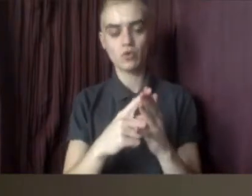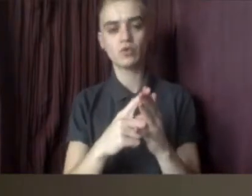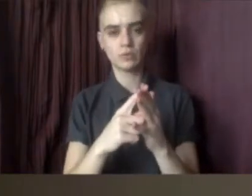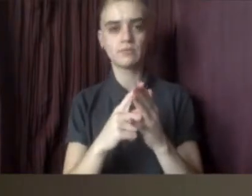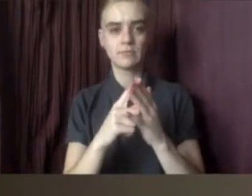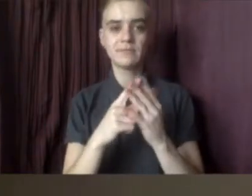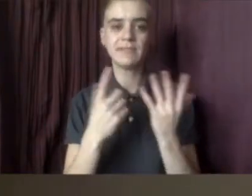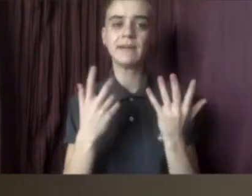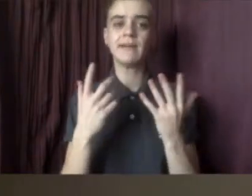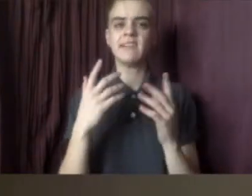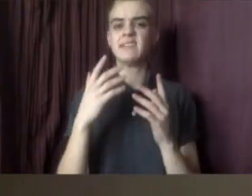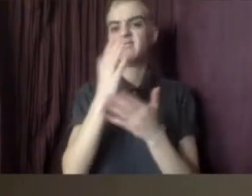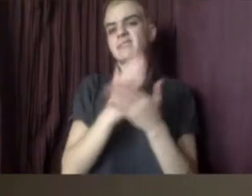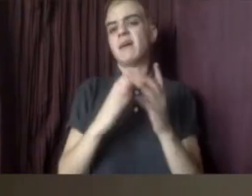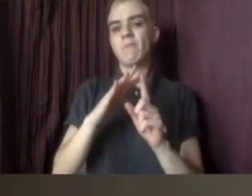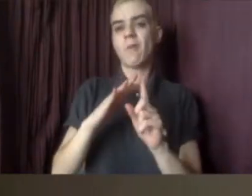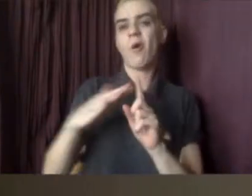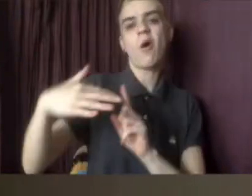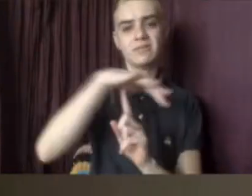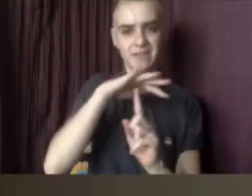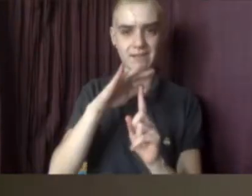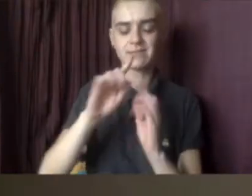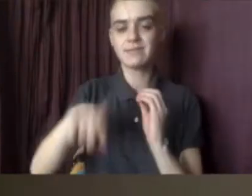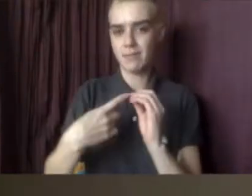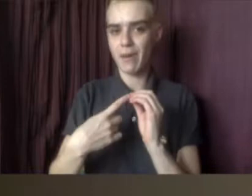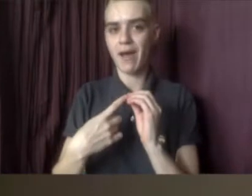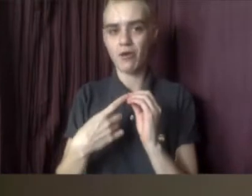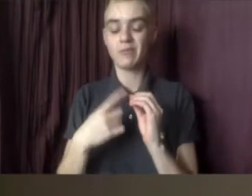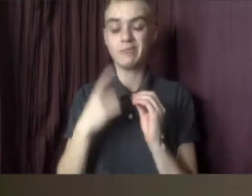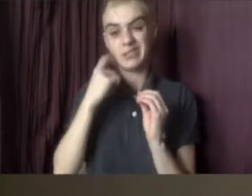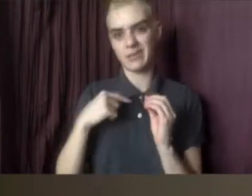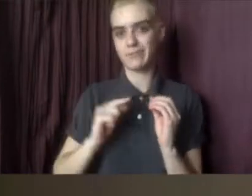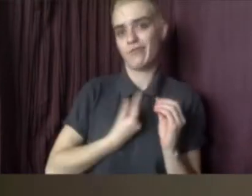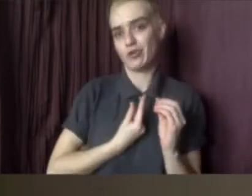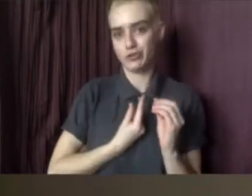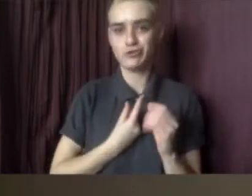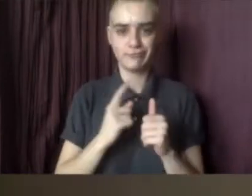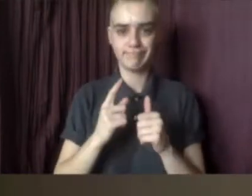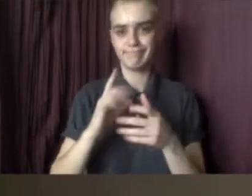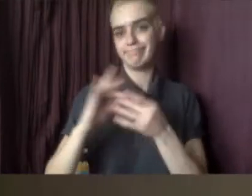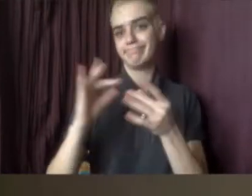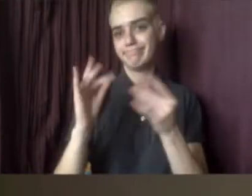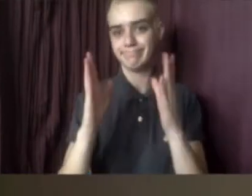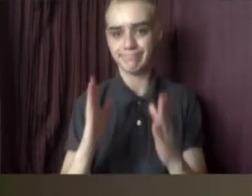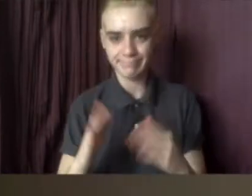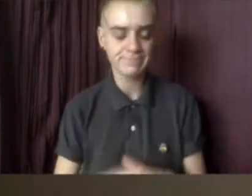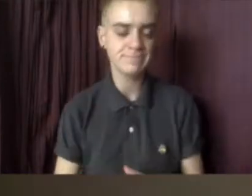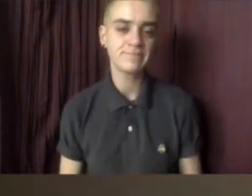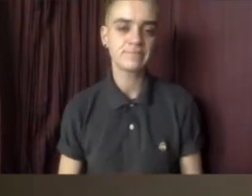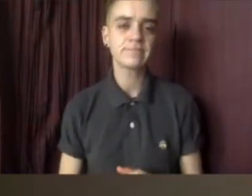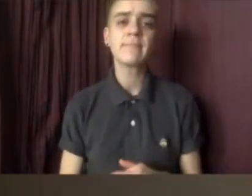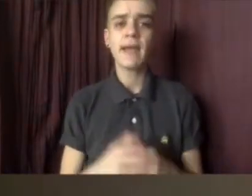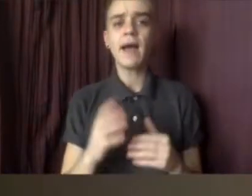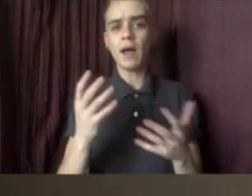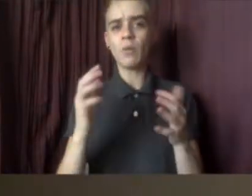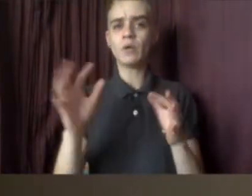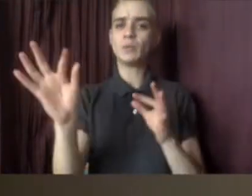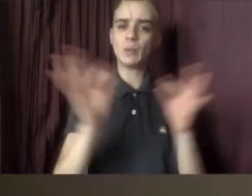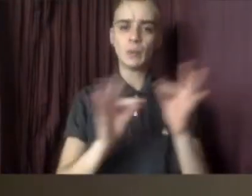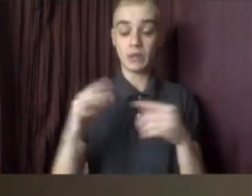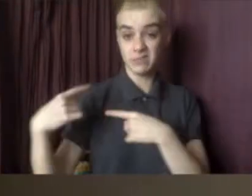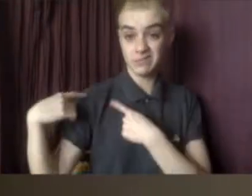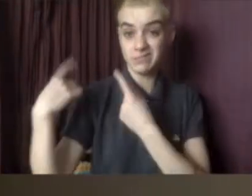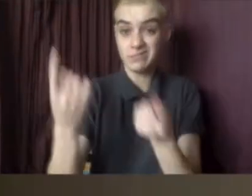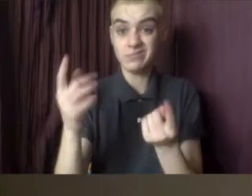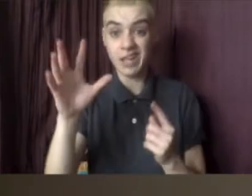have sort of taken for granted that voting is a right and that it shouldn't be too difficult to do. But that attitude is